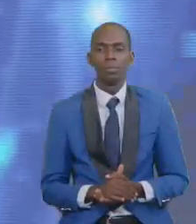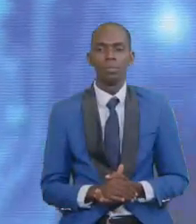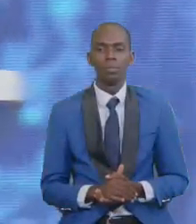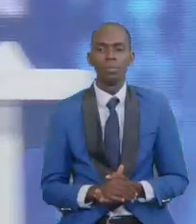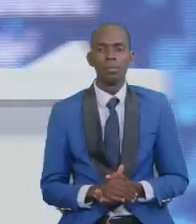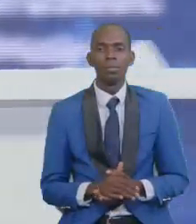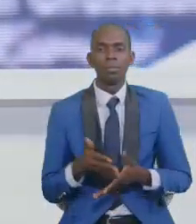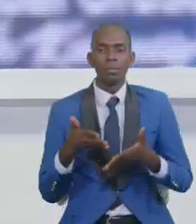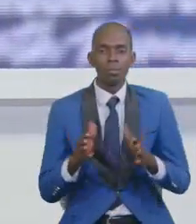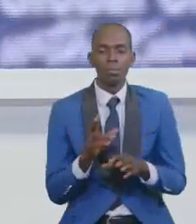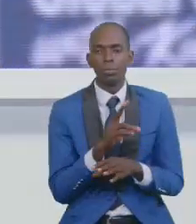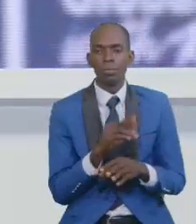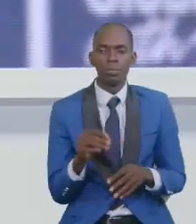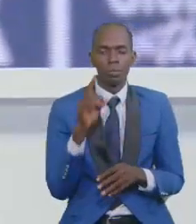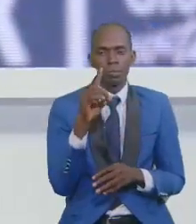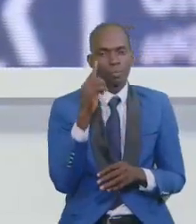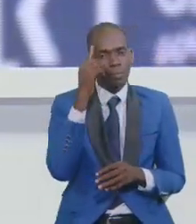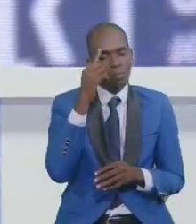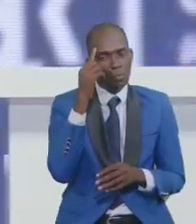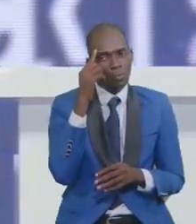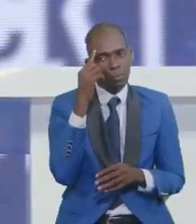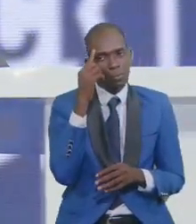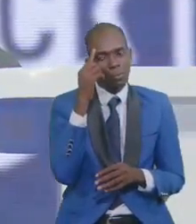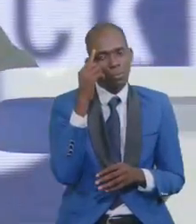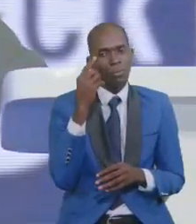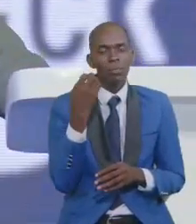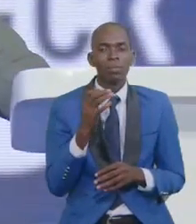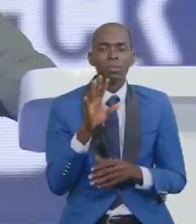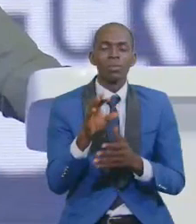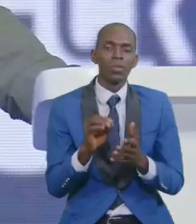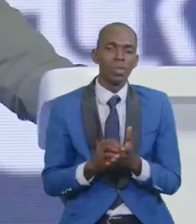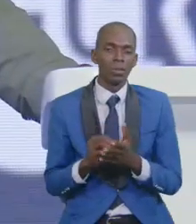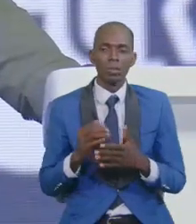Let no man think of his own joy,